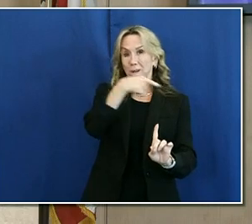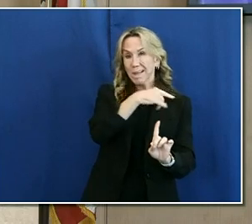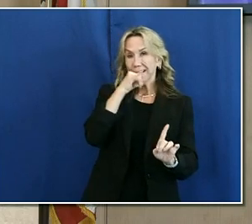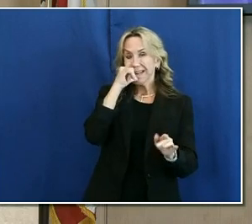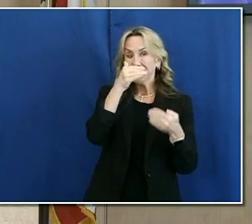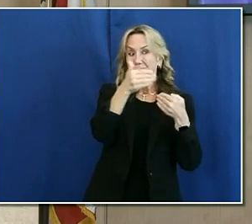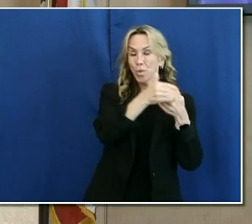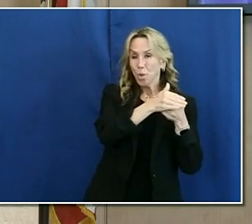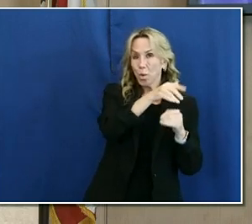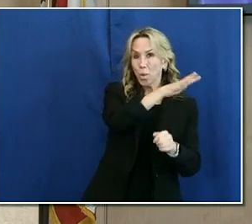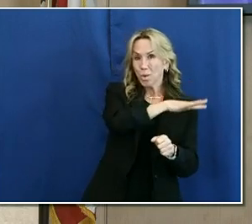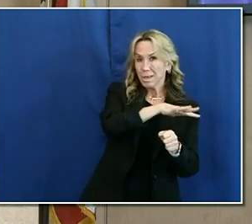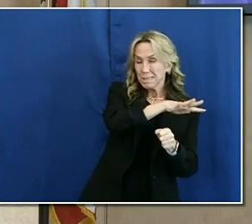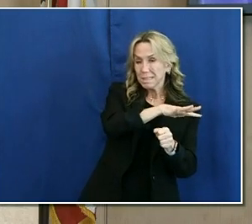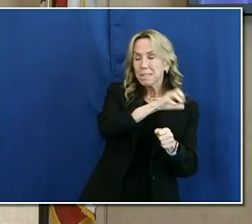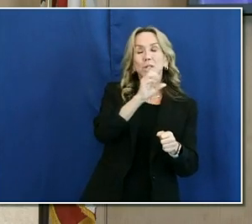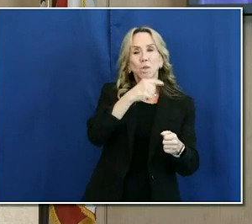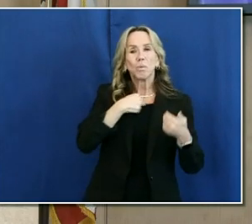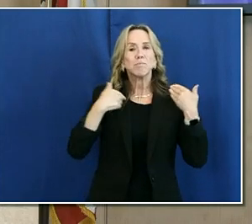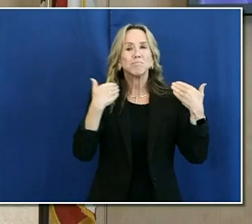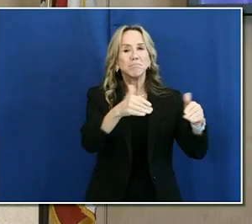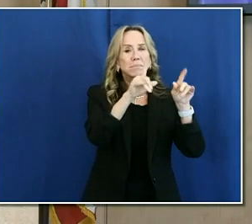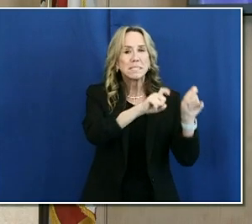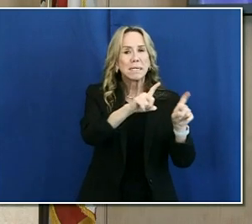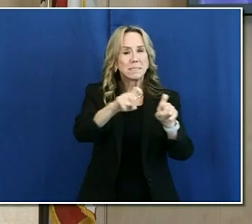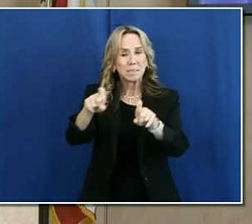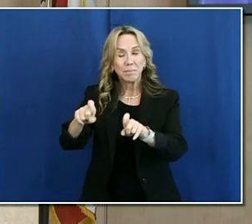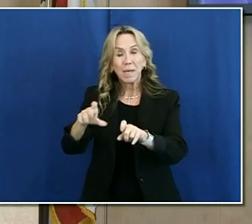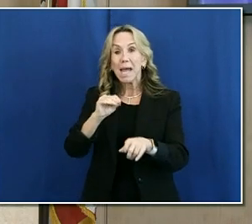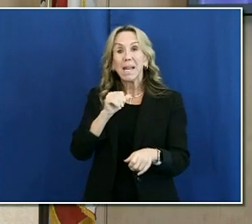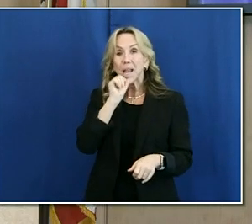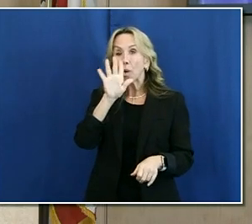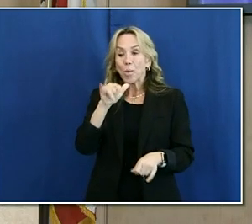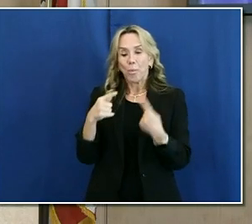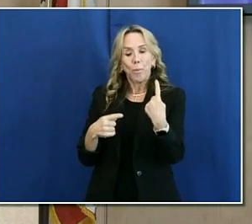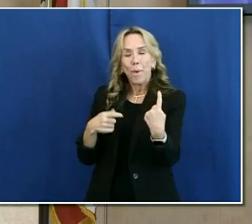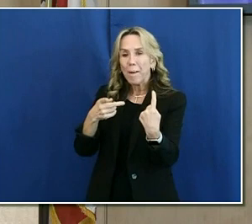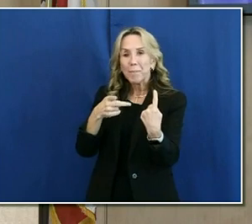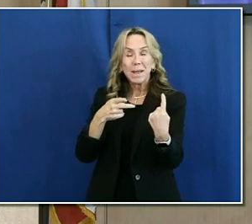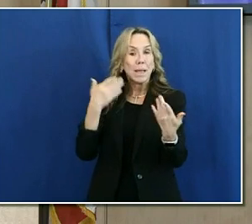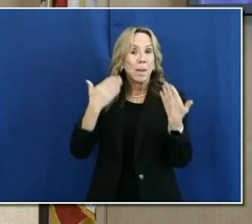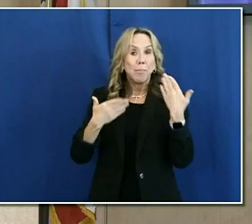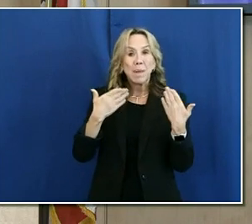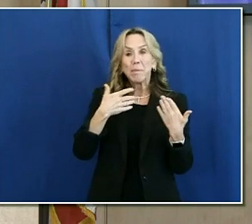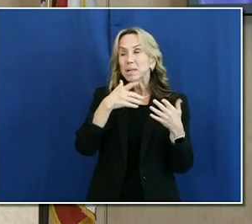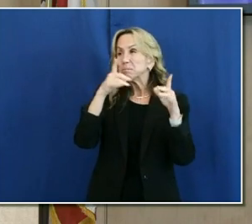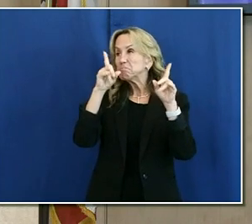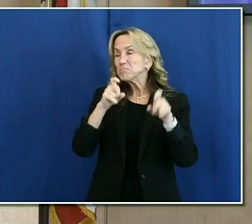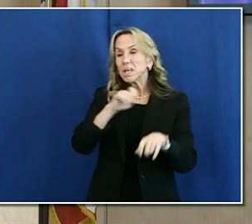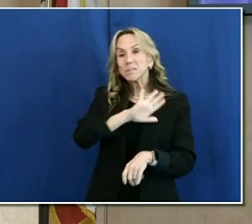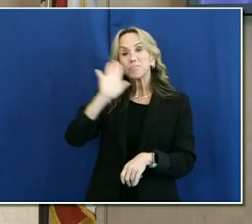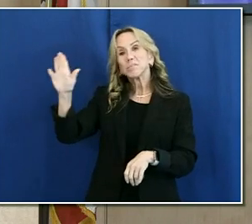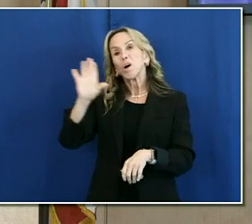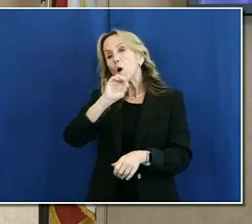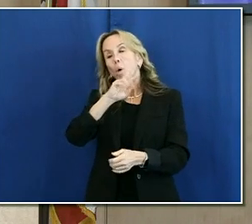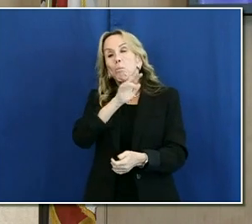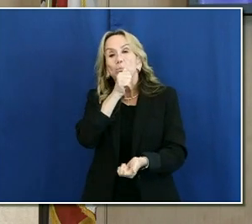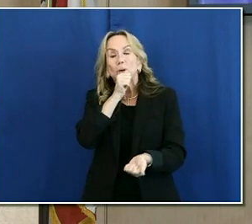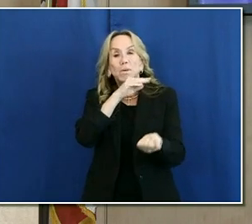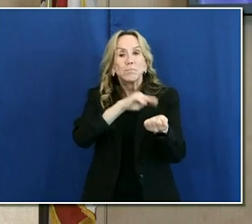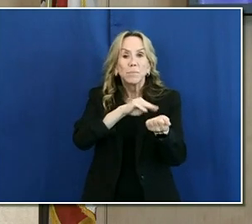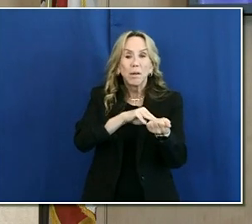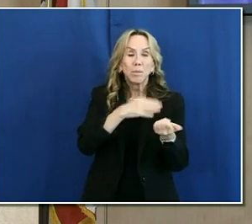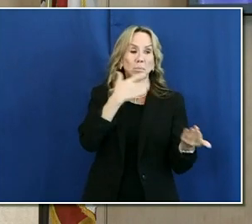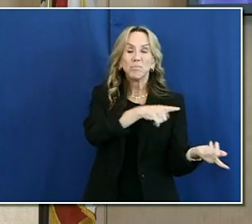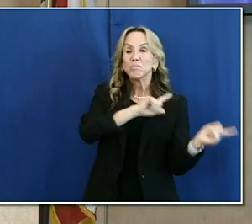testing. Students are being tested at multiple sites. They may be going to their own healthcare providers. They might be going to local pharmacies and